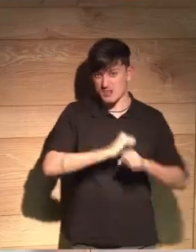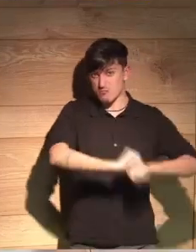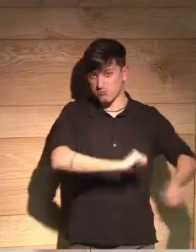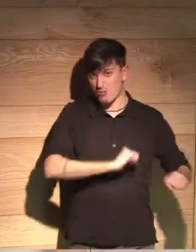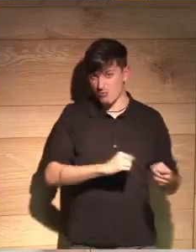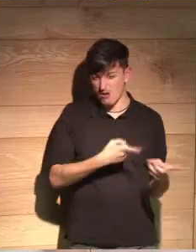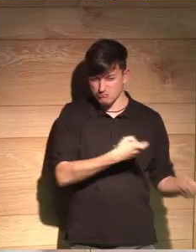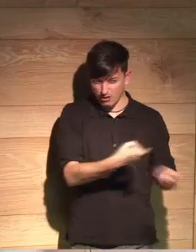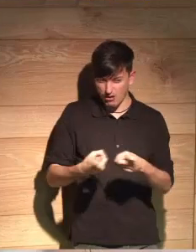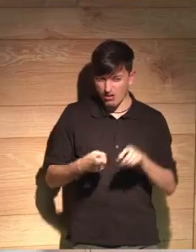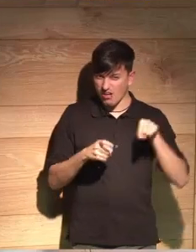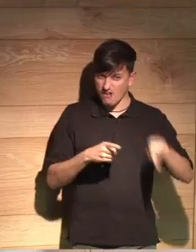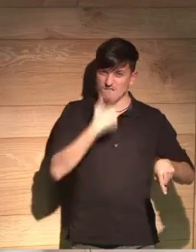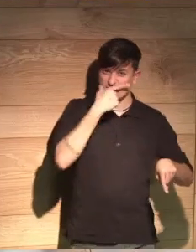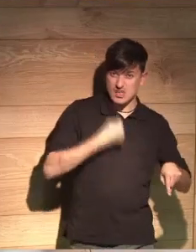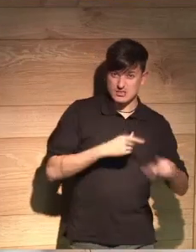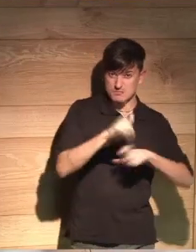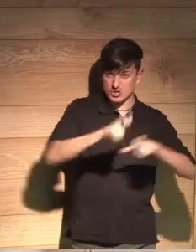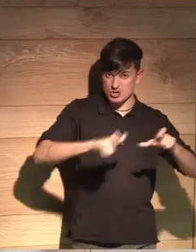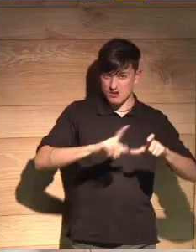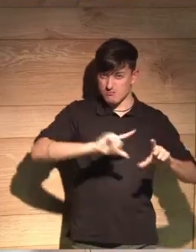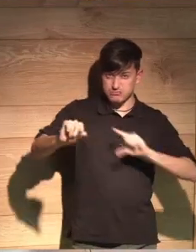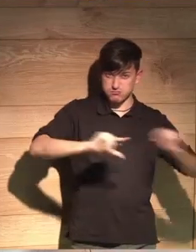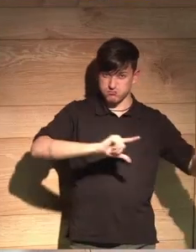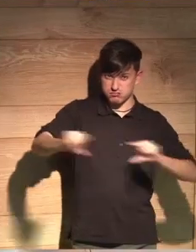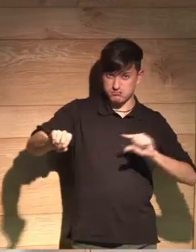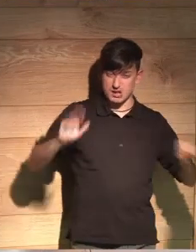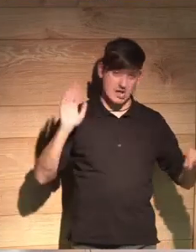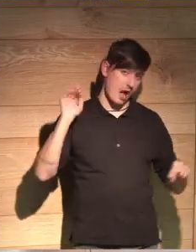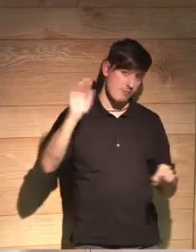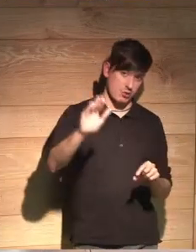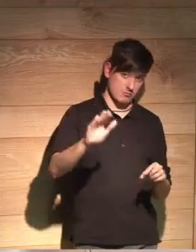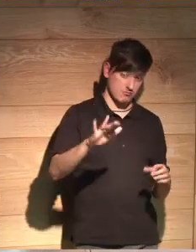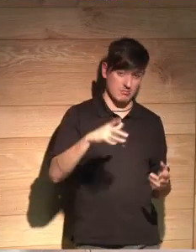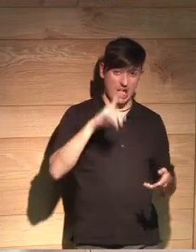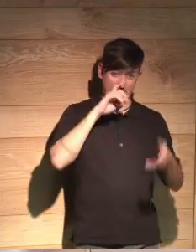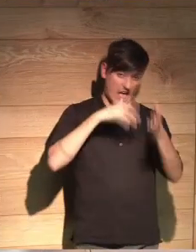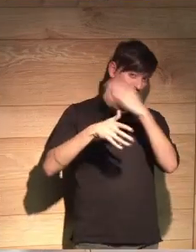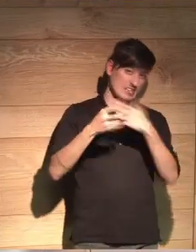be bombed in a much easier way. And people,